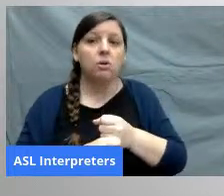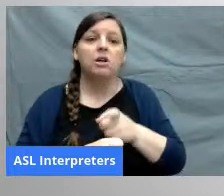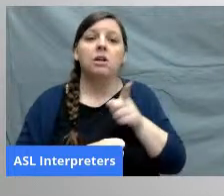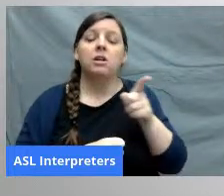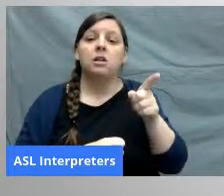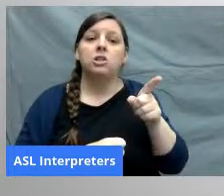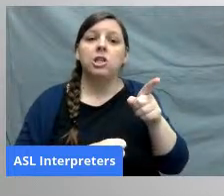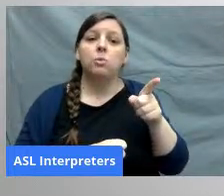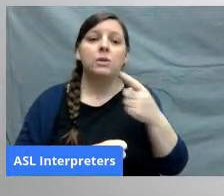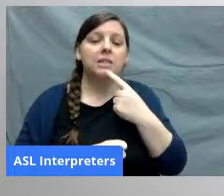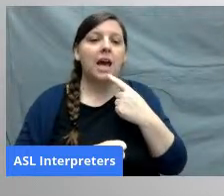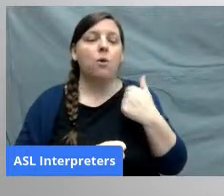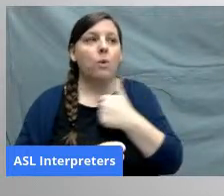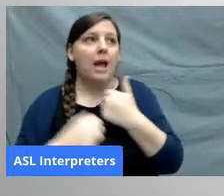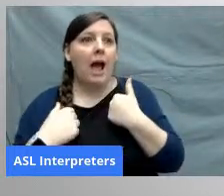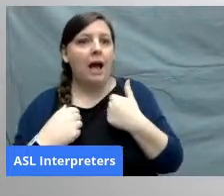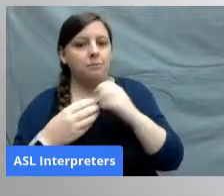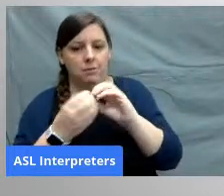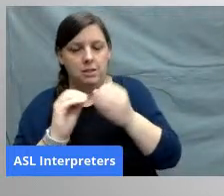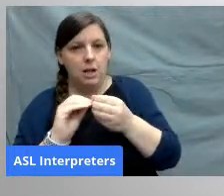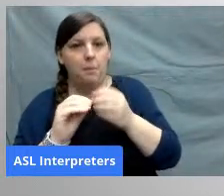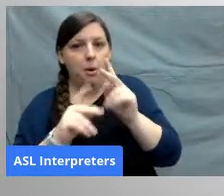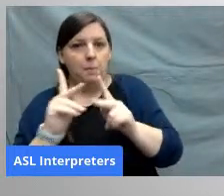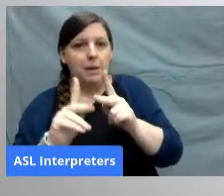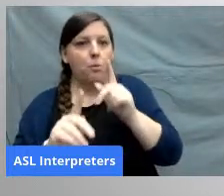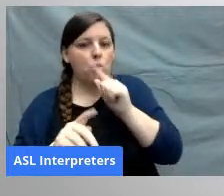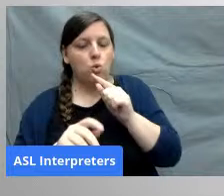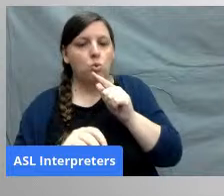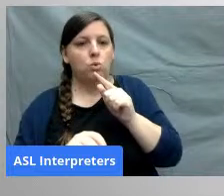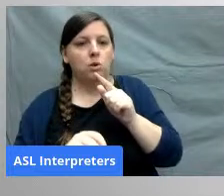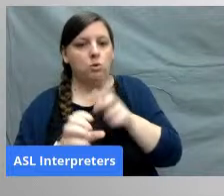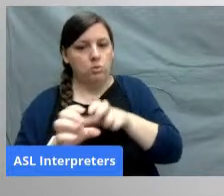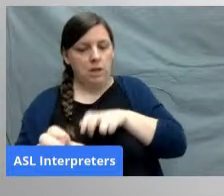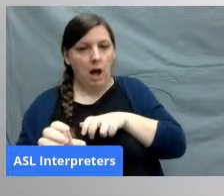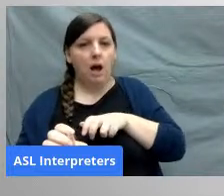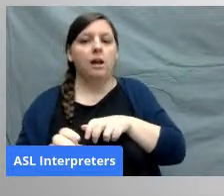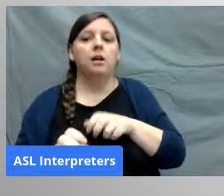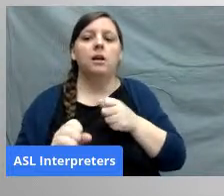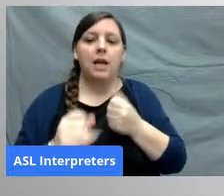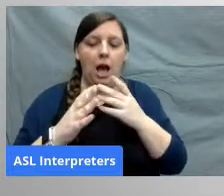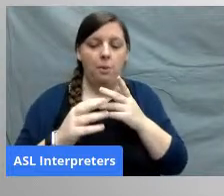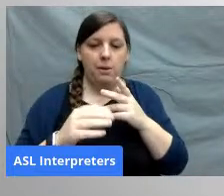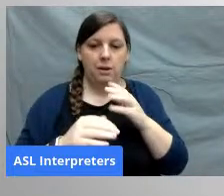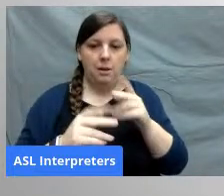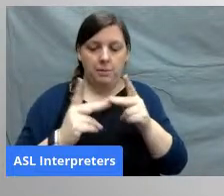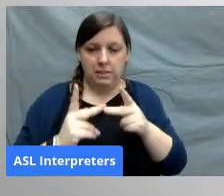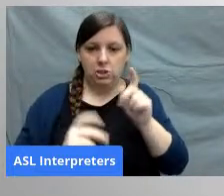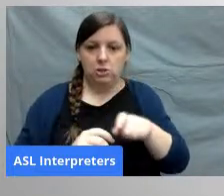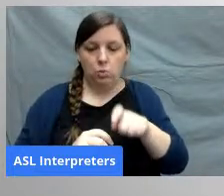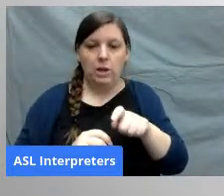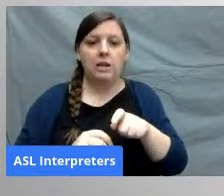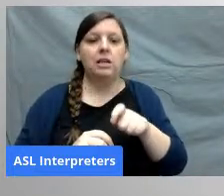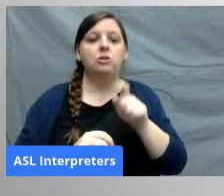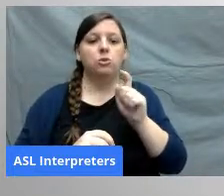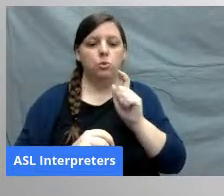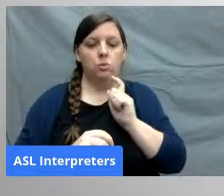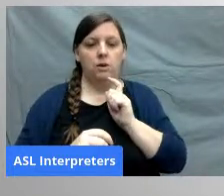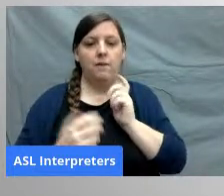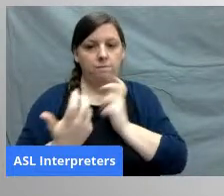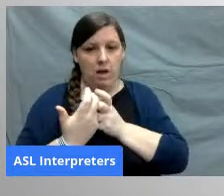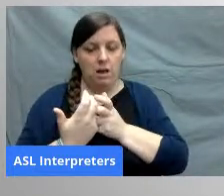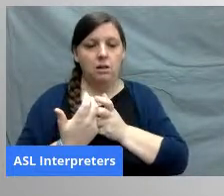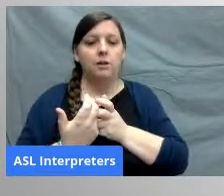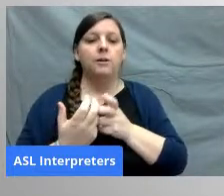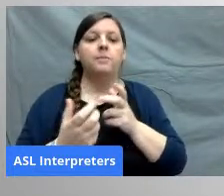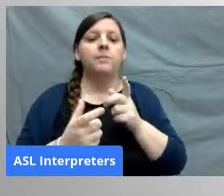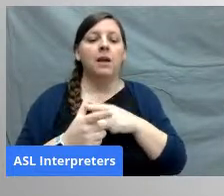we have these many people resign, these are how many positions we have to fill. And then throughout the summer, she would just do a pulse check with the board